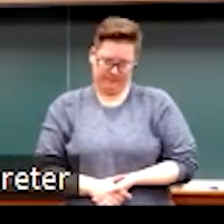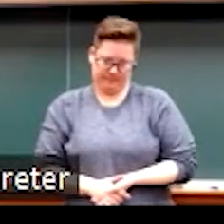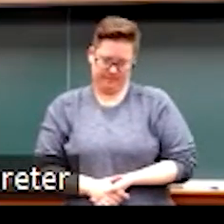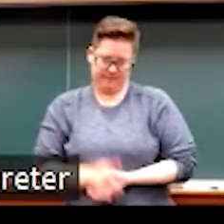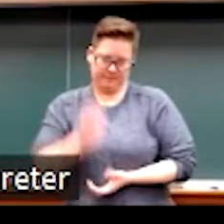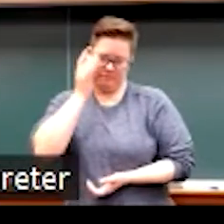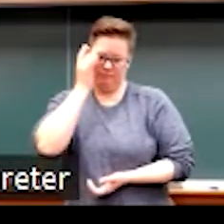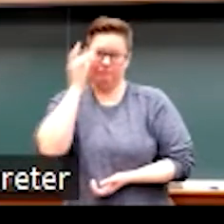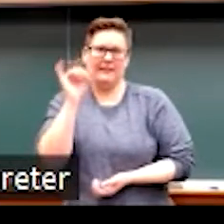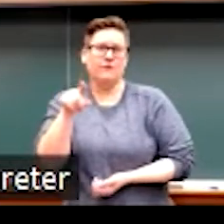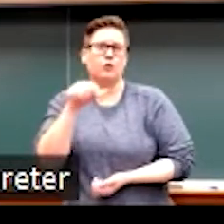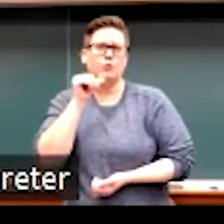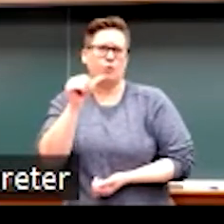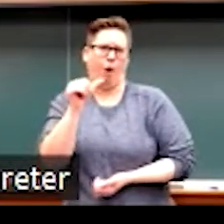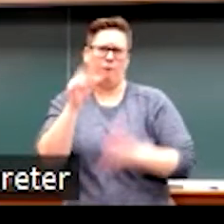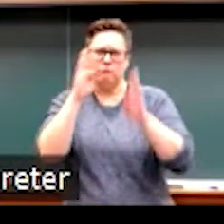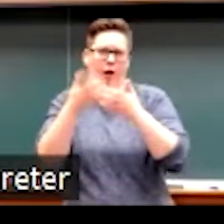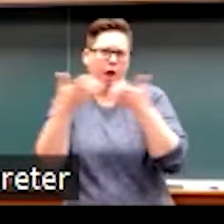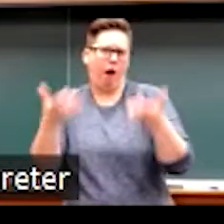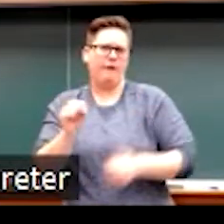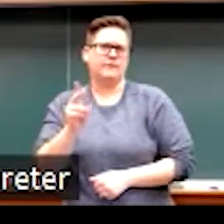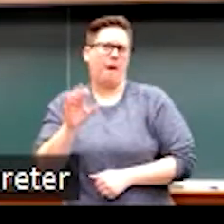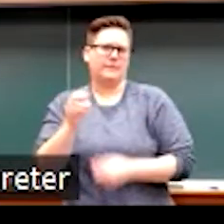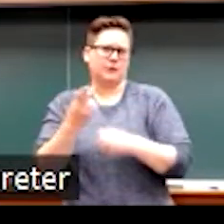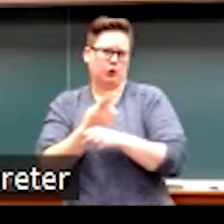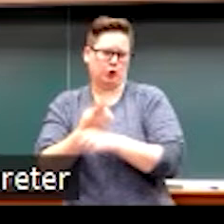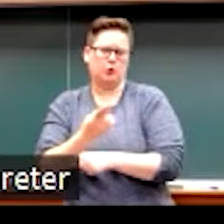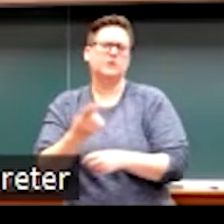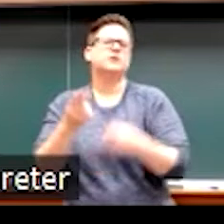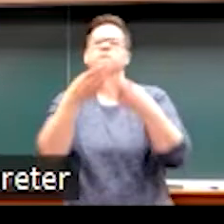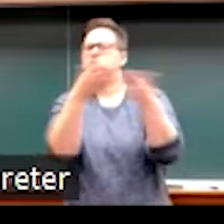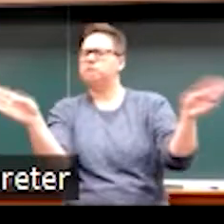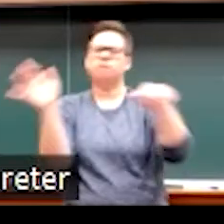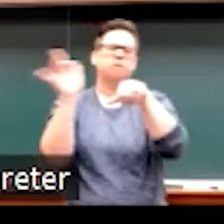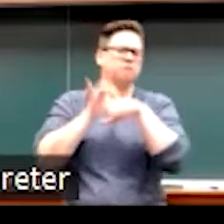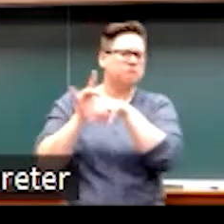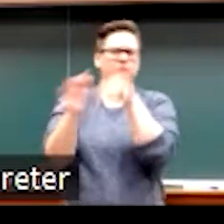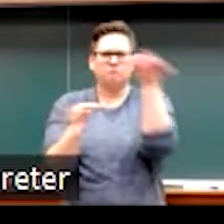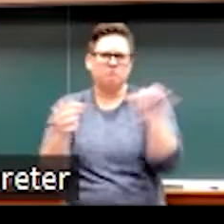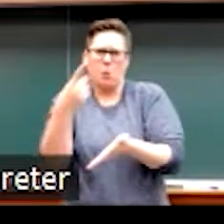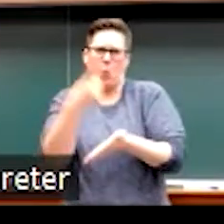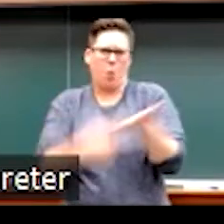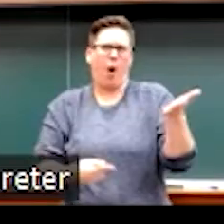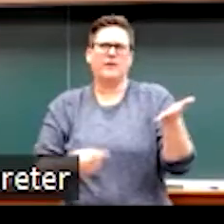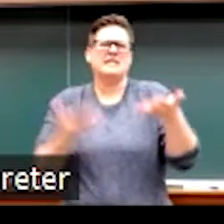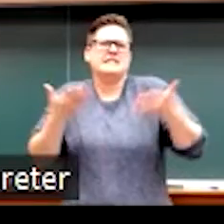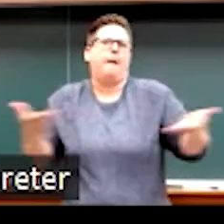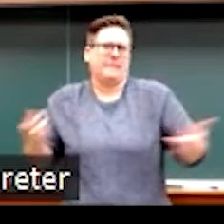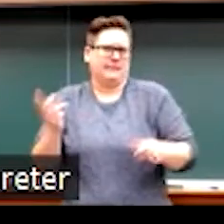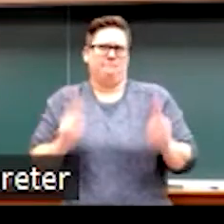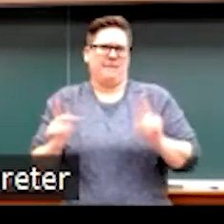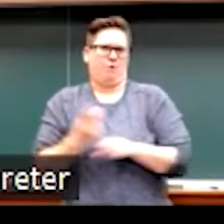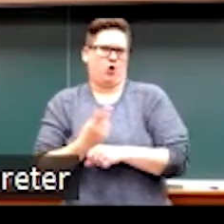Now, just in case you don't focus a lot on substance use, I wanted to start with a broad overview of what substances do people